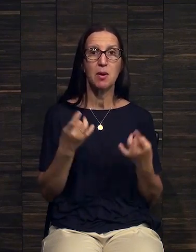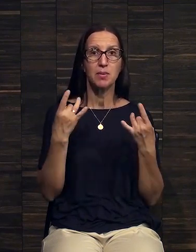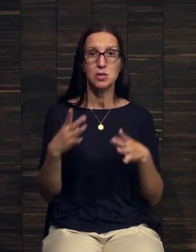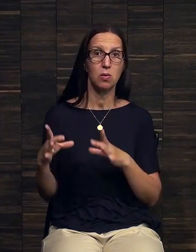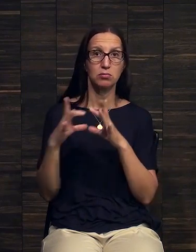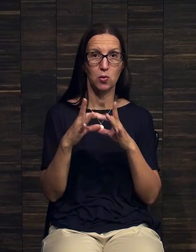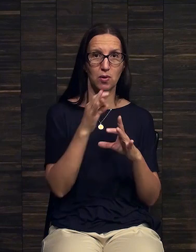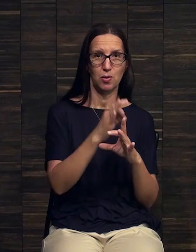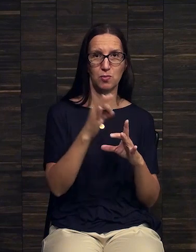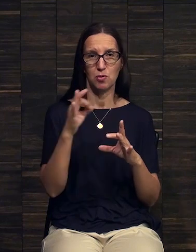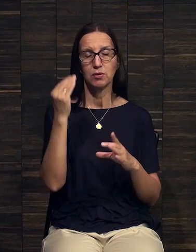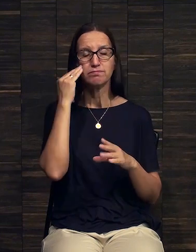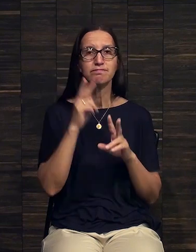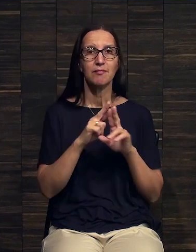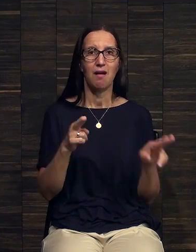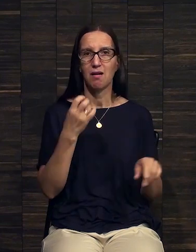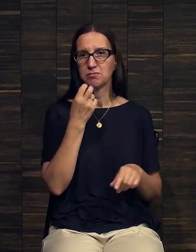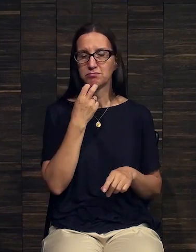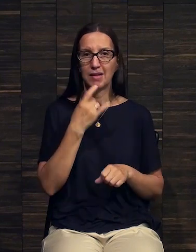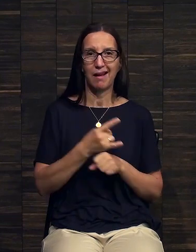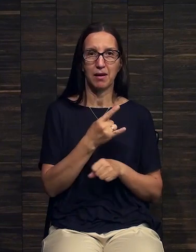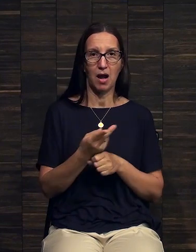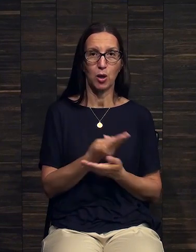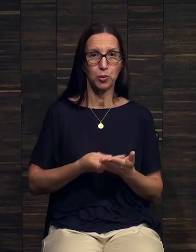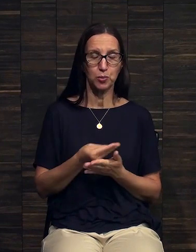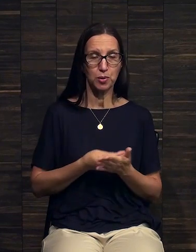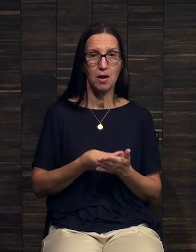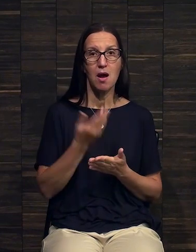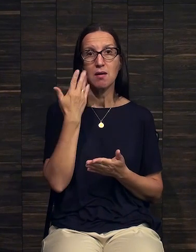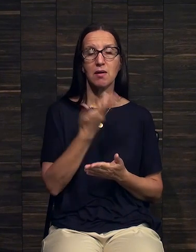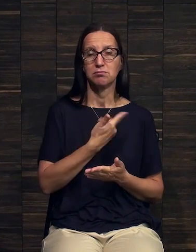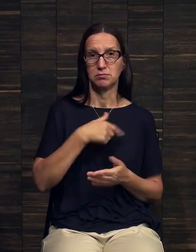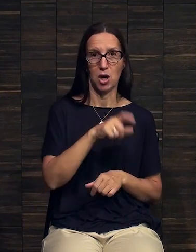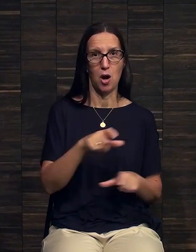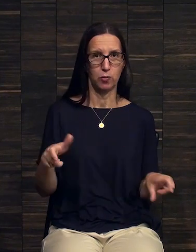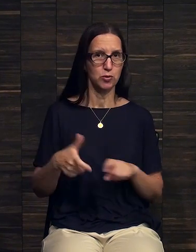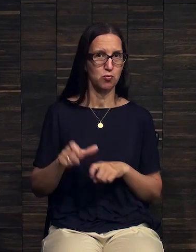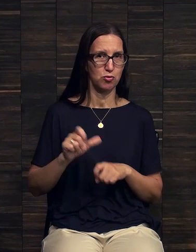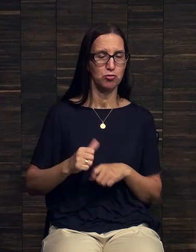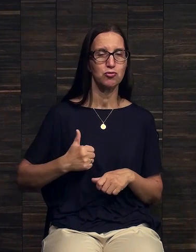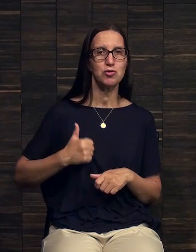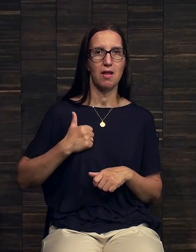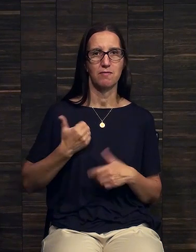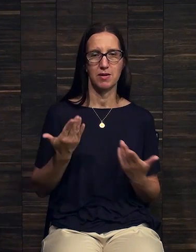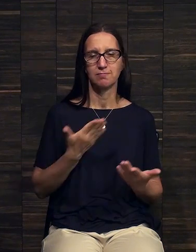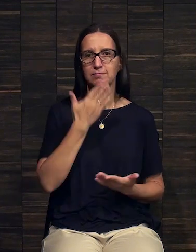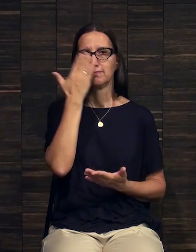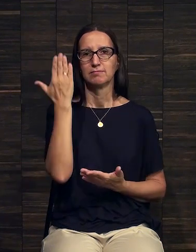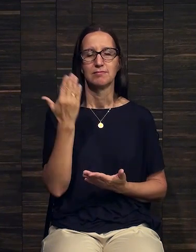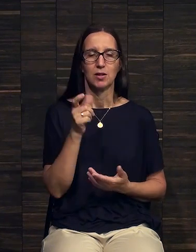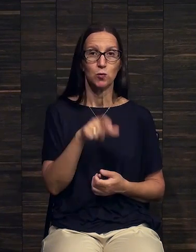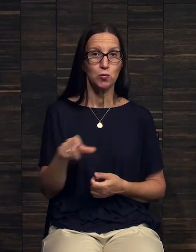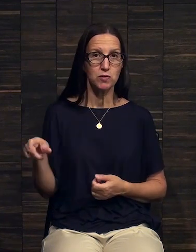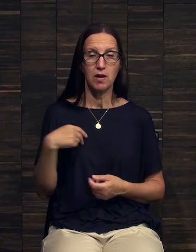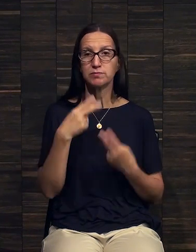a face. This is how the comics works. This is caricature principle. We are very